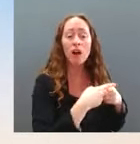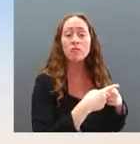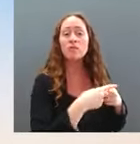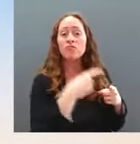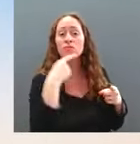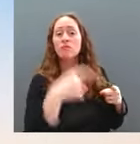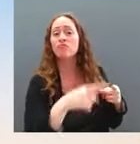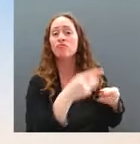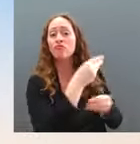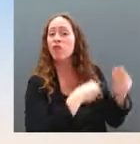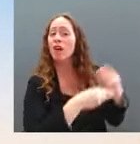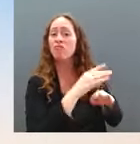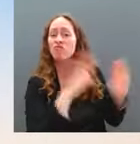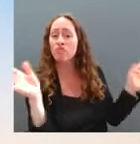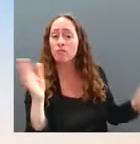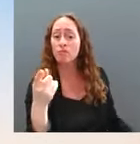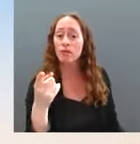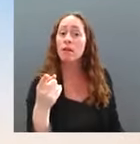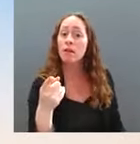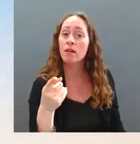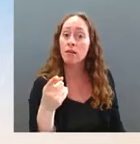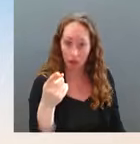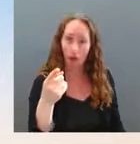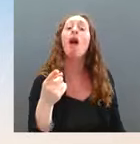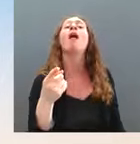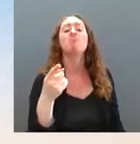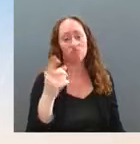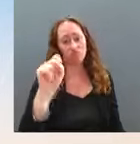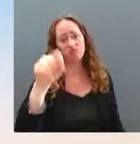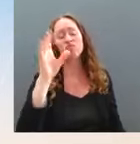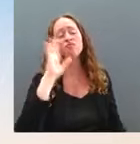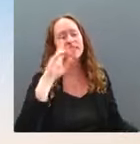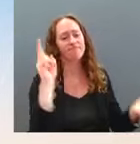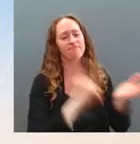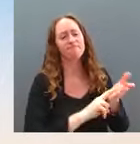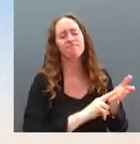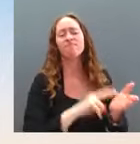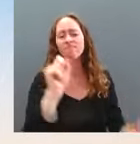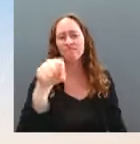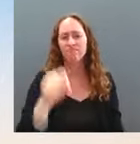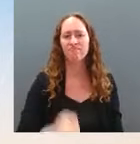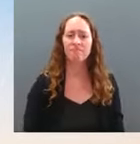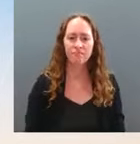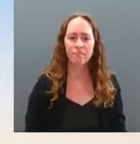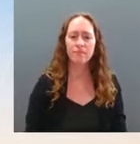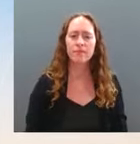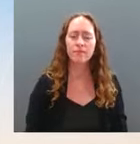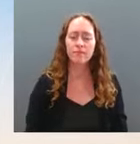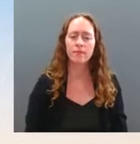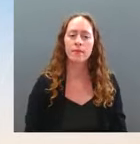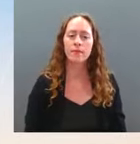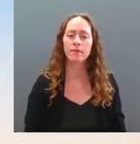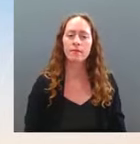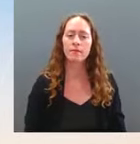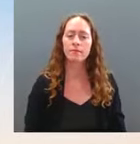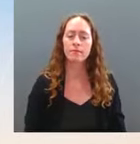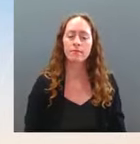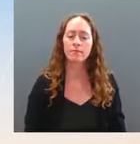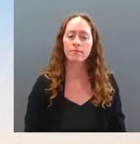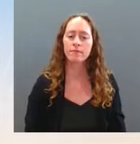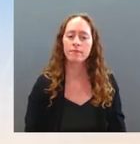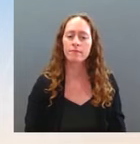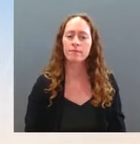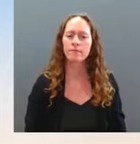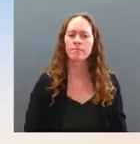and certainly plans to sign it. Back on COVID, you just said that anyone who's around the president is tested. Does that apply just to executive